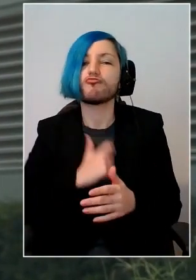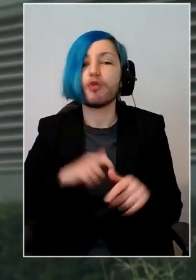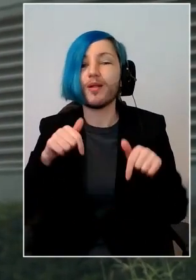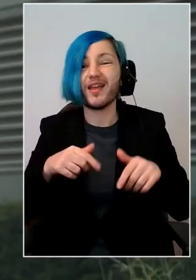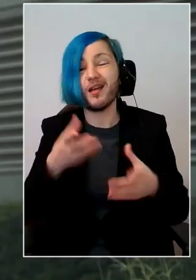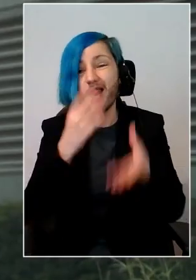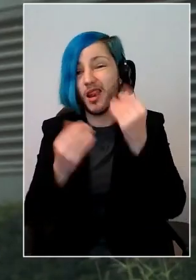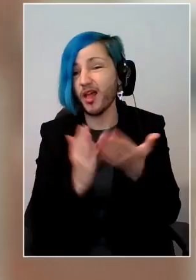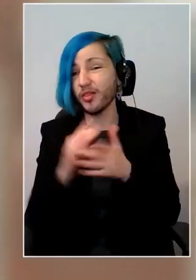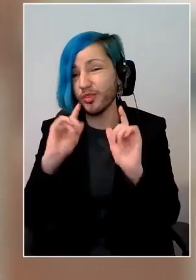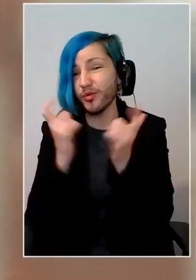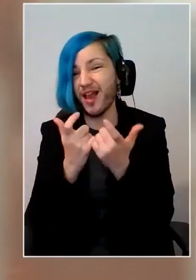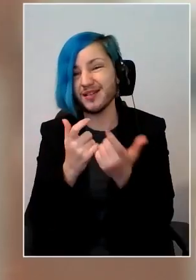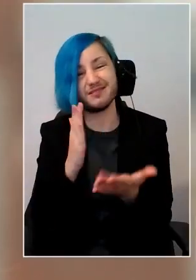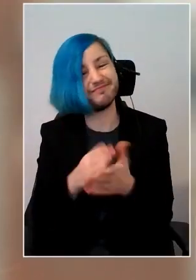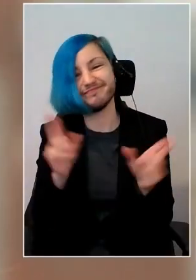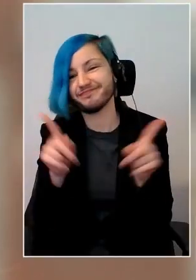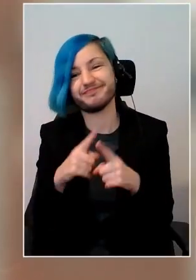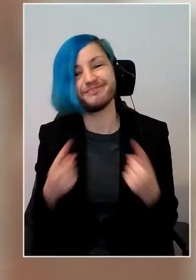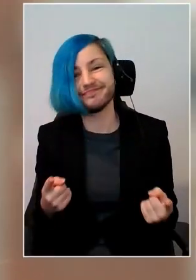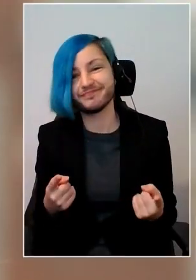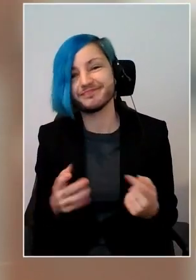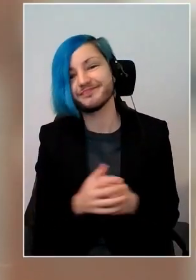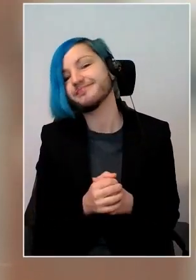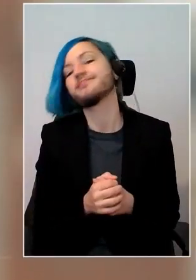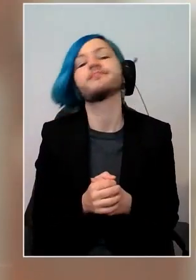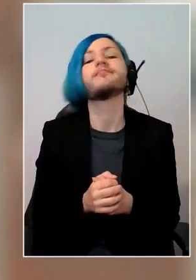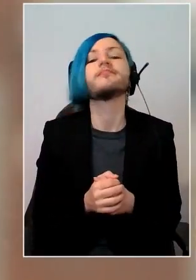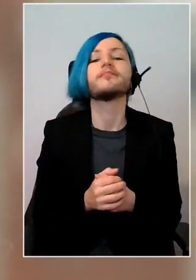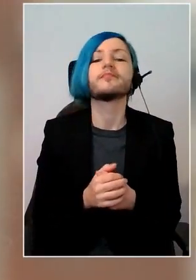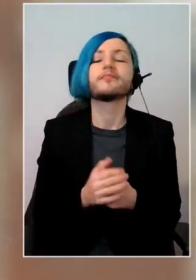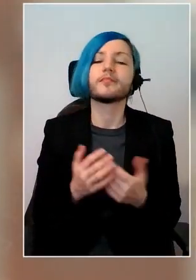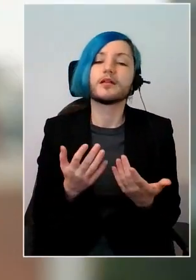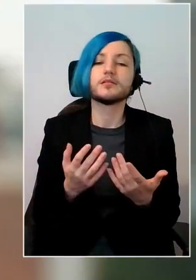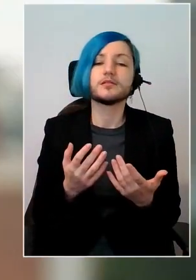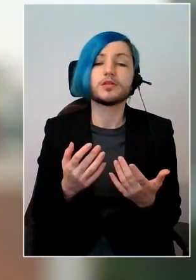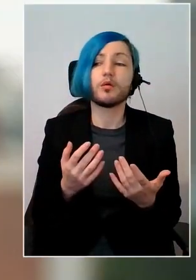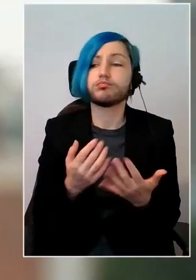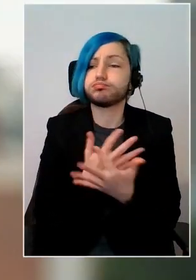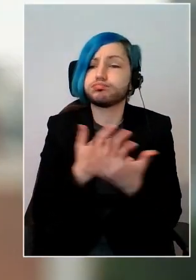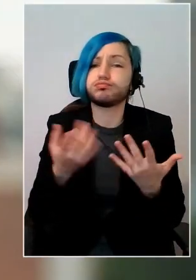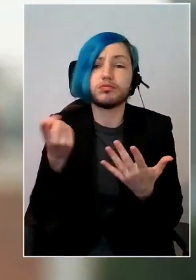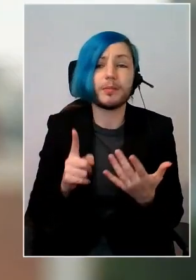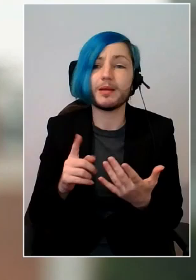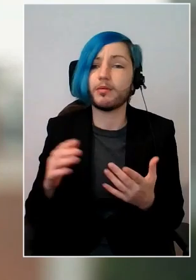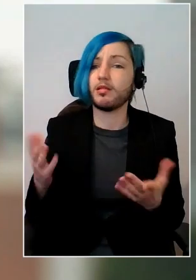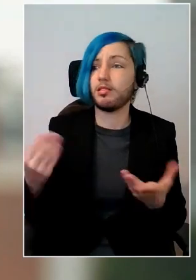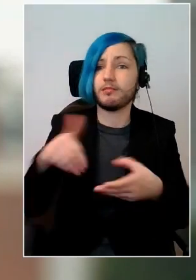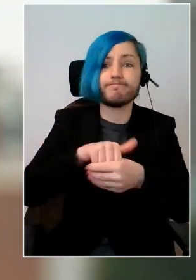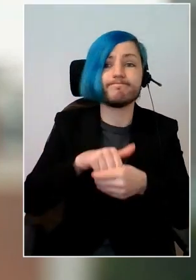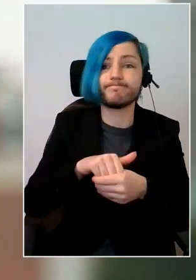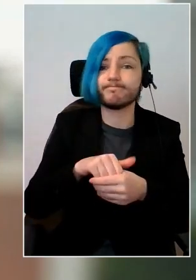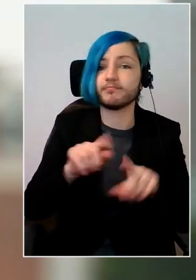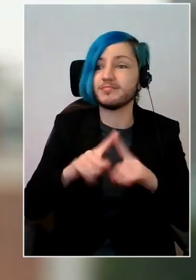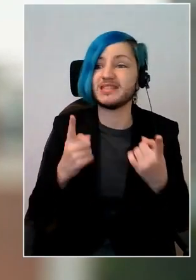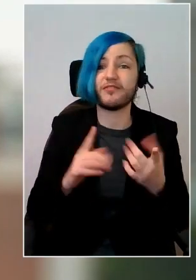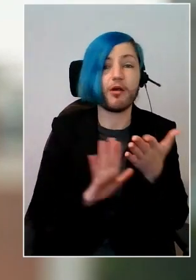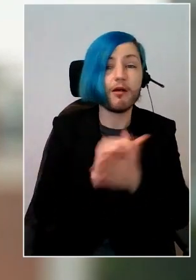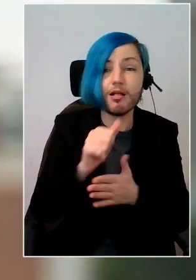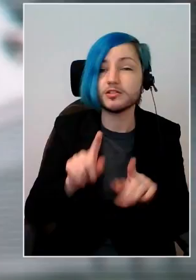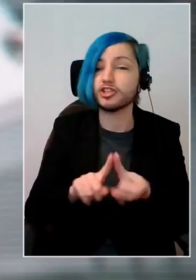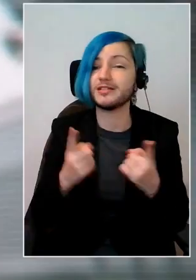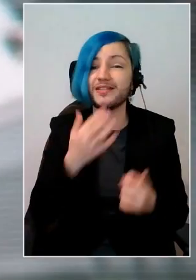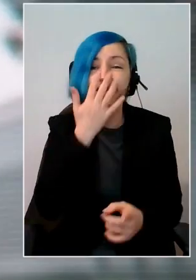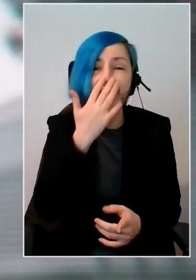classroom. So doing an apprenticeship, it can attract people from all different walks of life, different cultures, different ages. It's open to